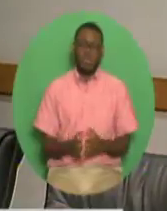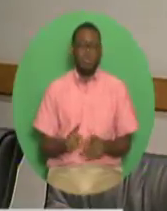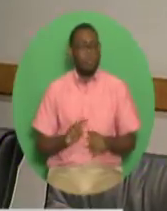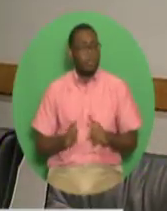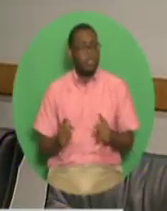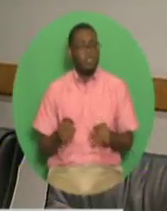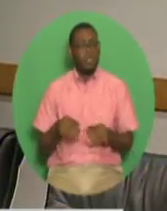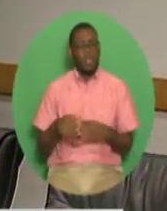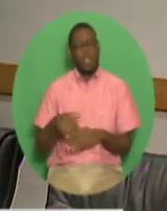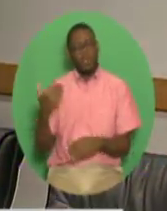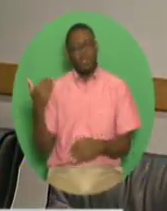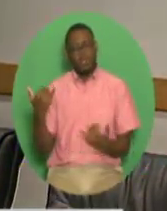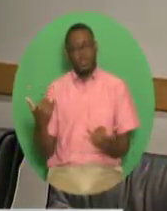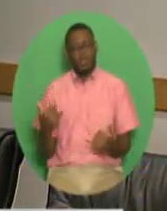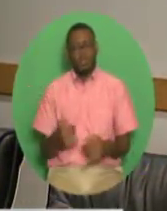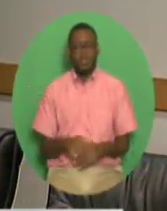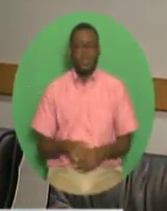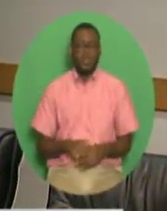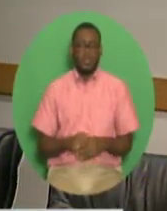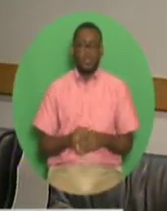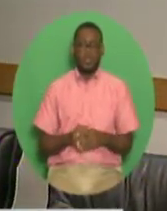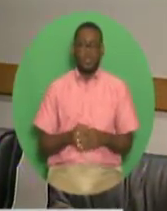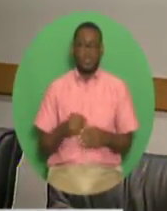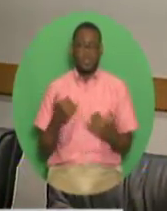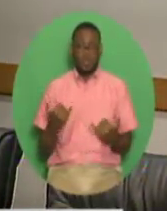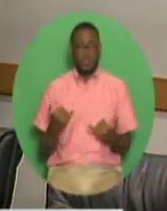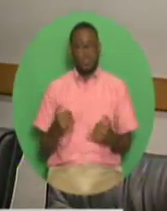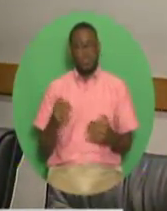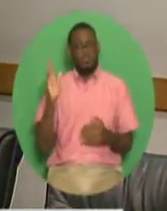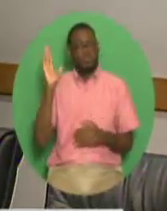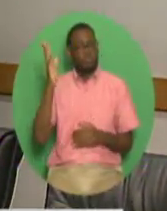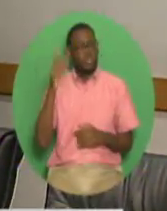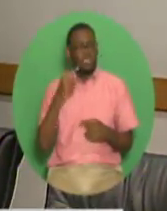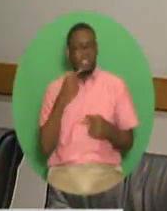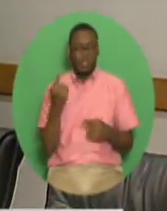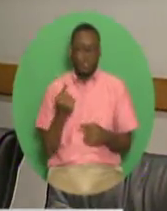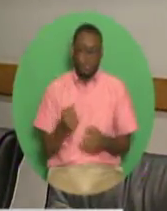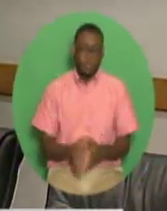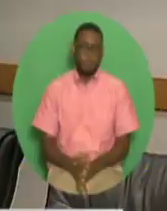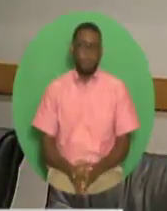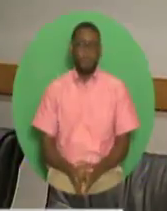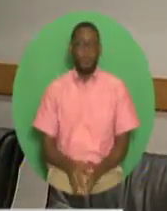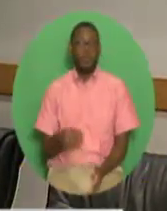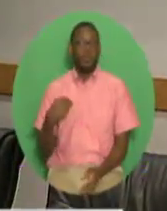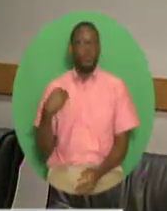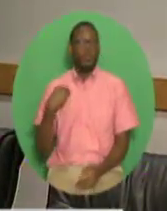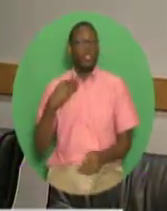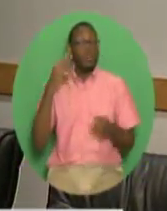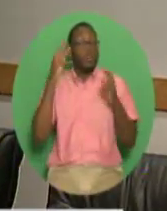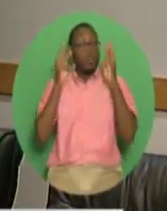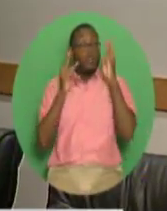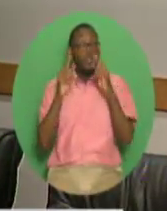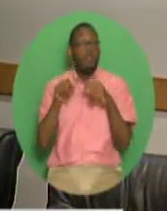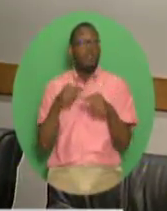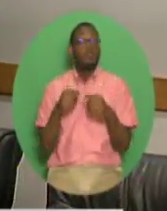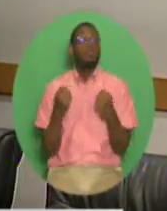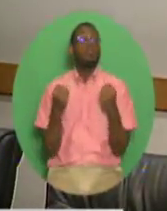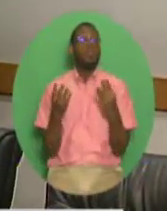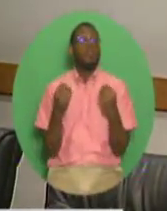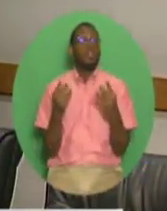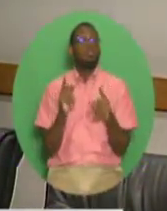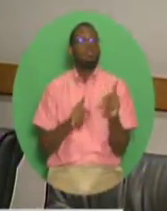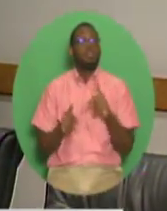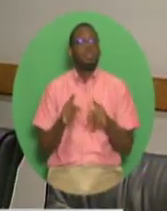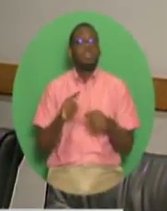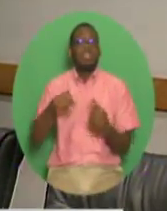regards to natural disasters, Dominica, Mexico, Sierra Leone, Puerto Rico, and the US. We want to send our prayers to all those countries,